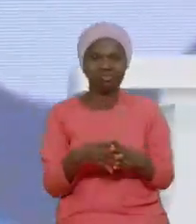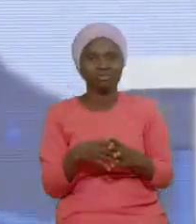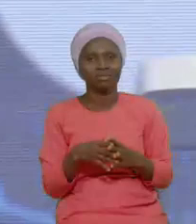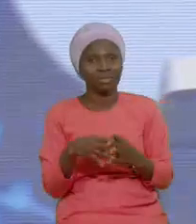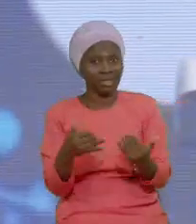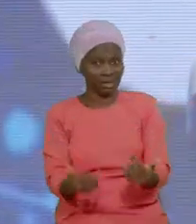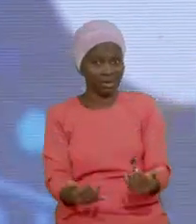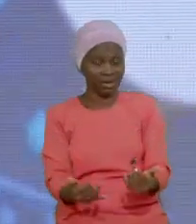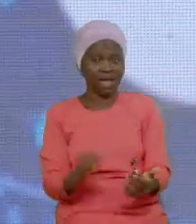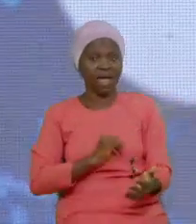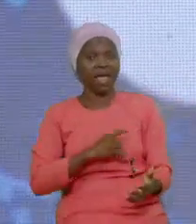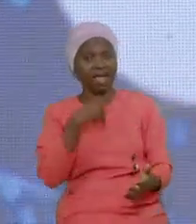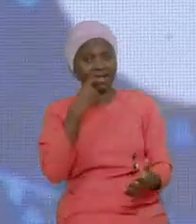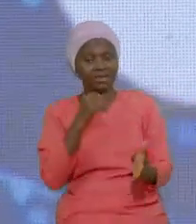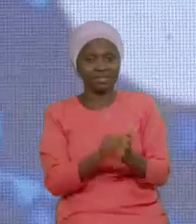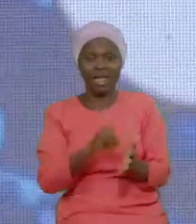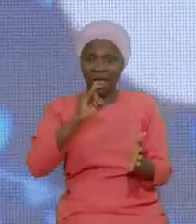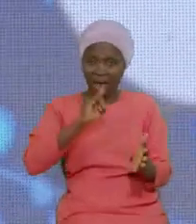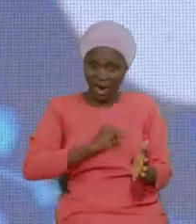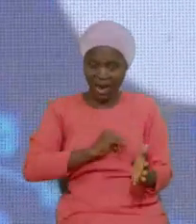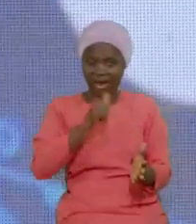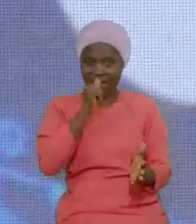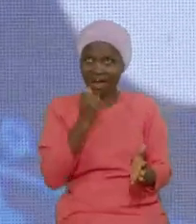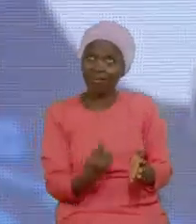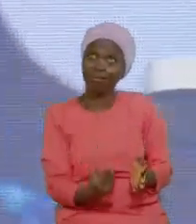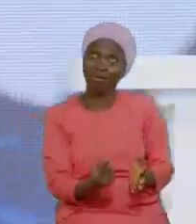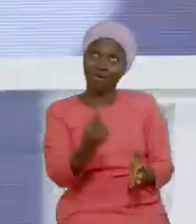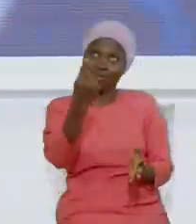Now I say I am up.